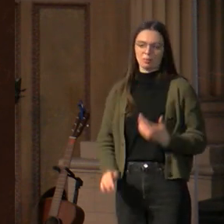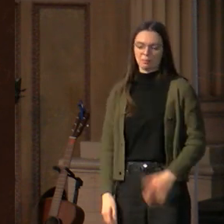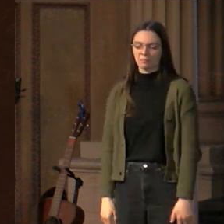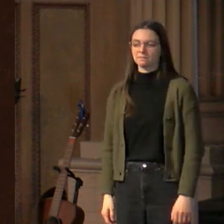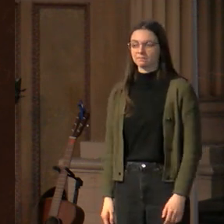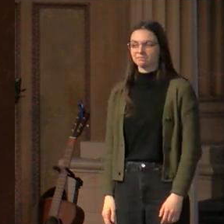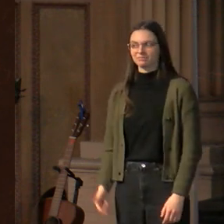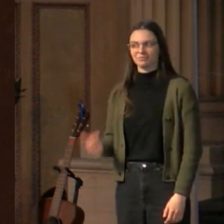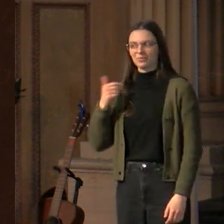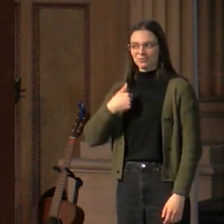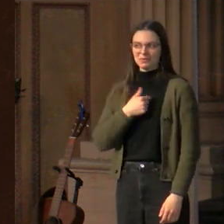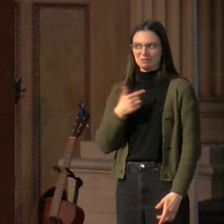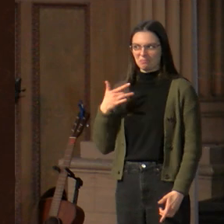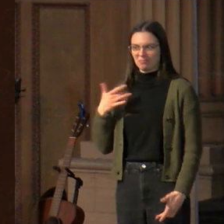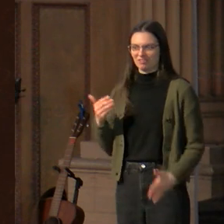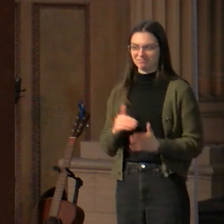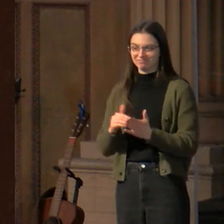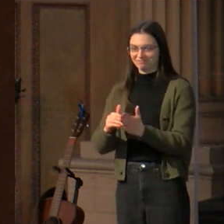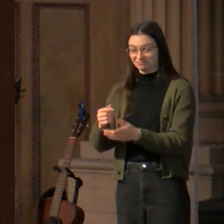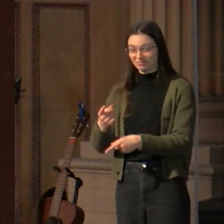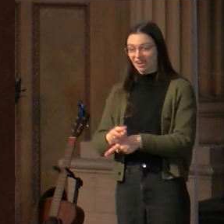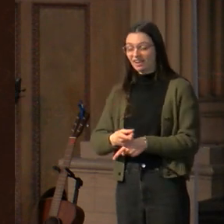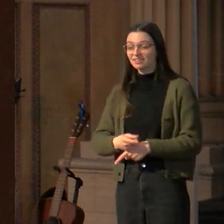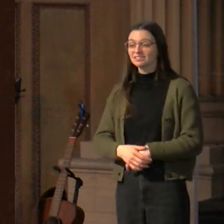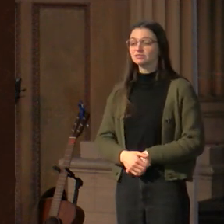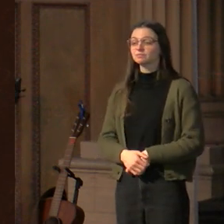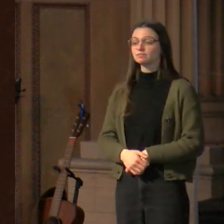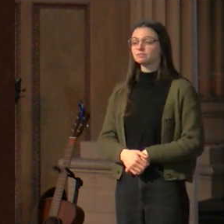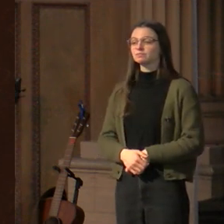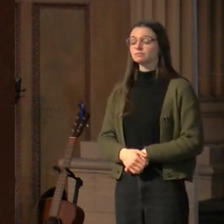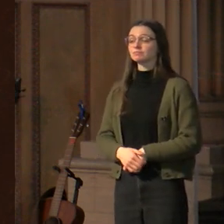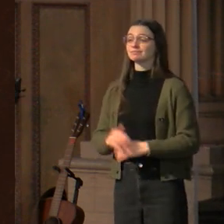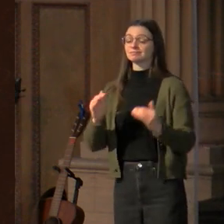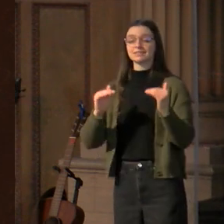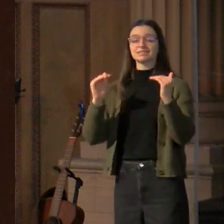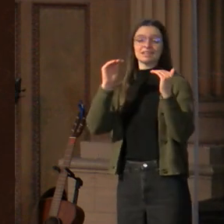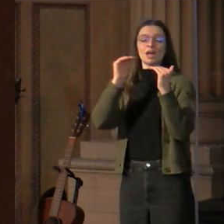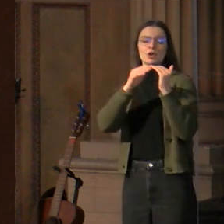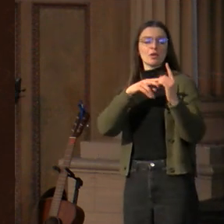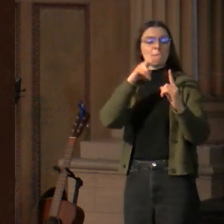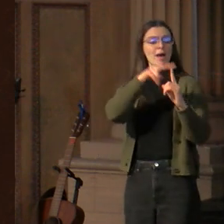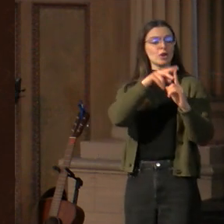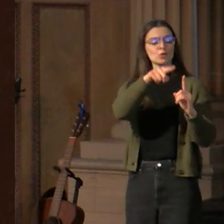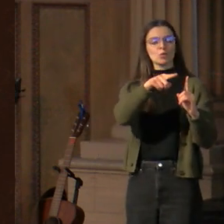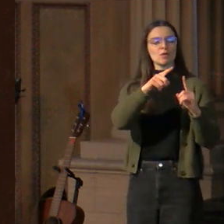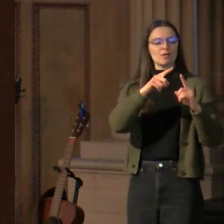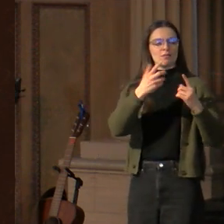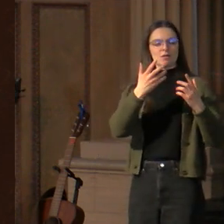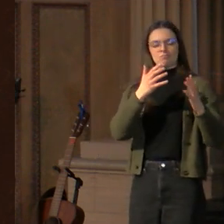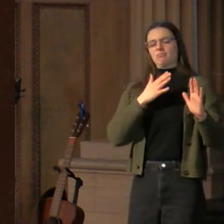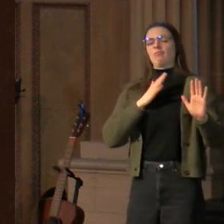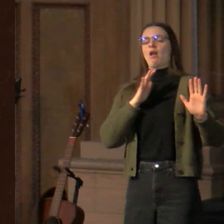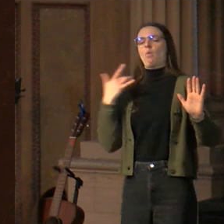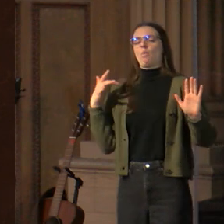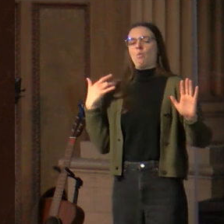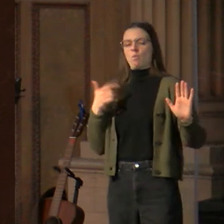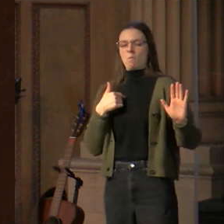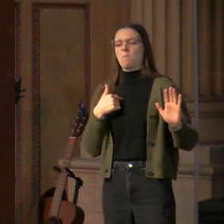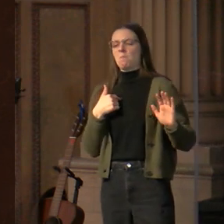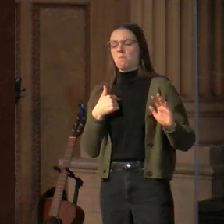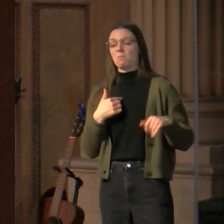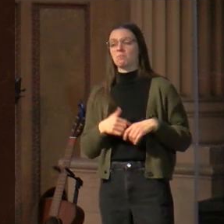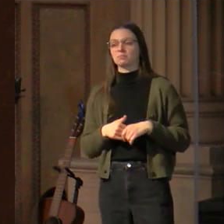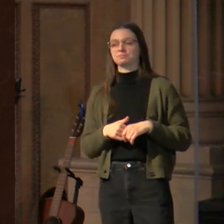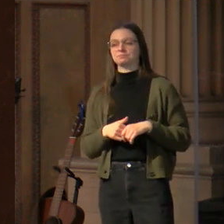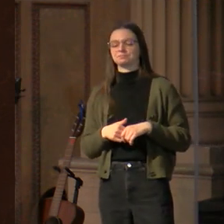We do this all the time. We apply standards to others that we wouldn't want to have applied to us, and we do so